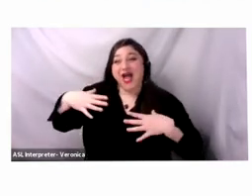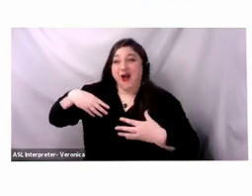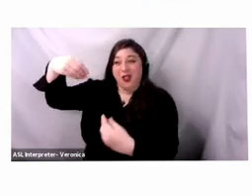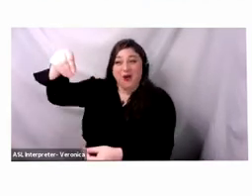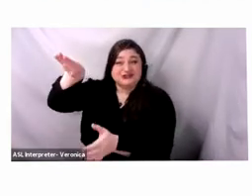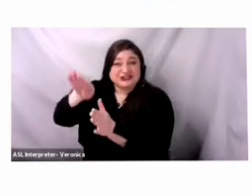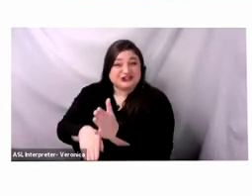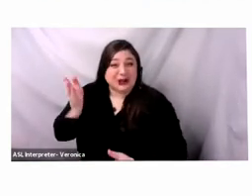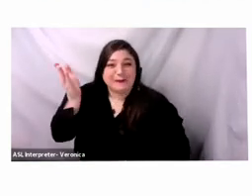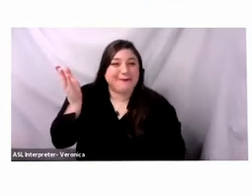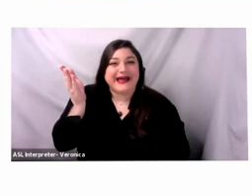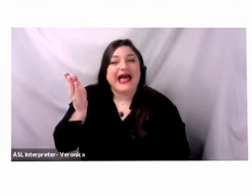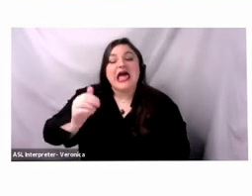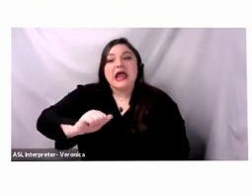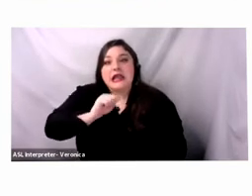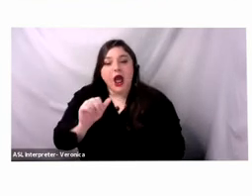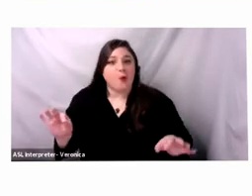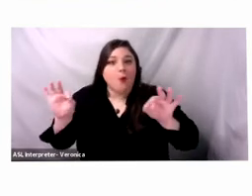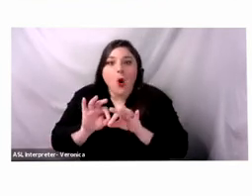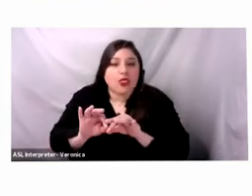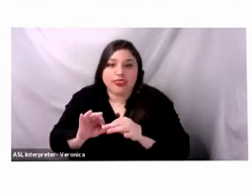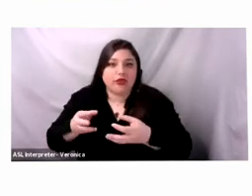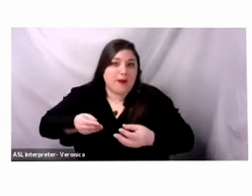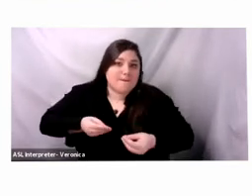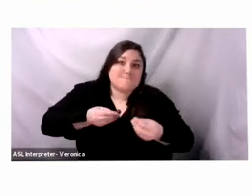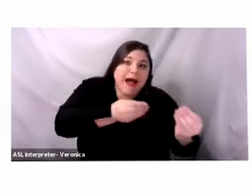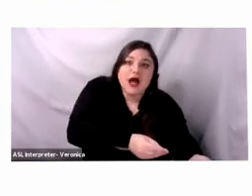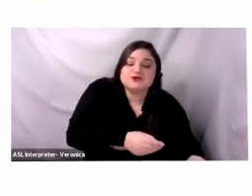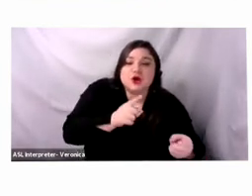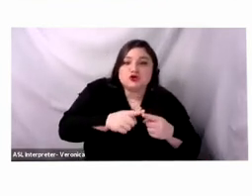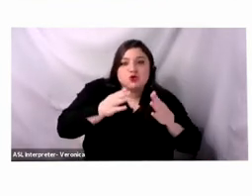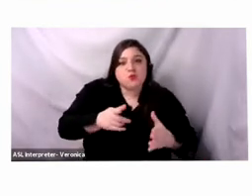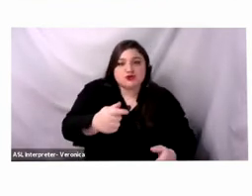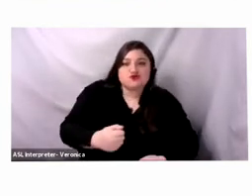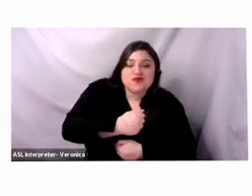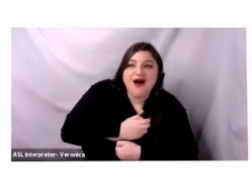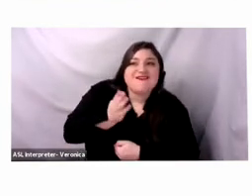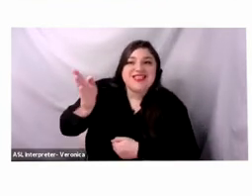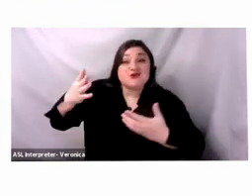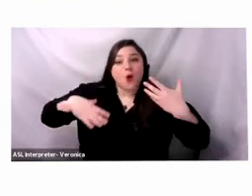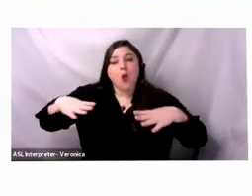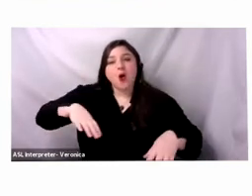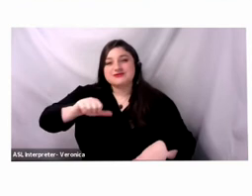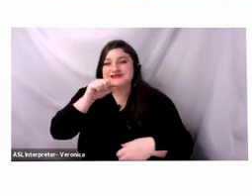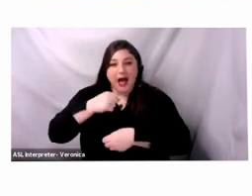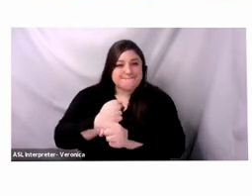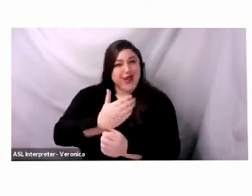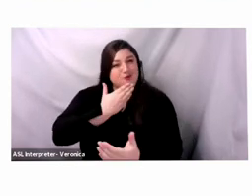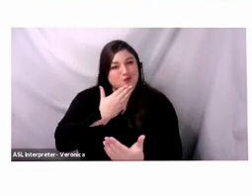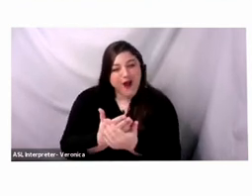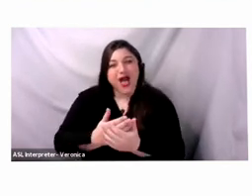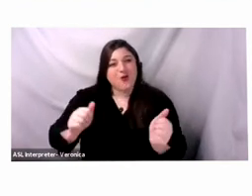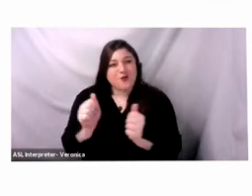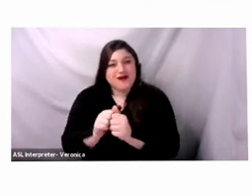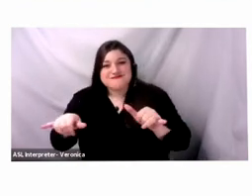is gone. You know, that like, to that in itself, I feel like you take that, you could take, you